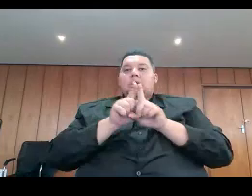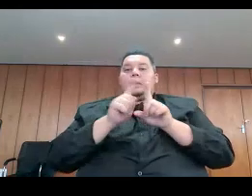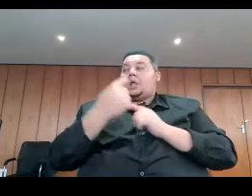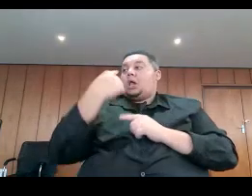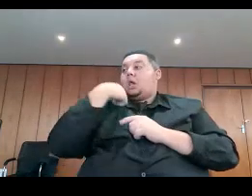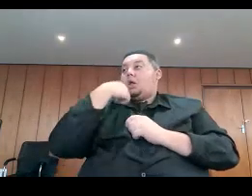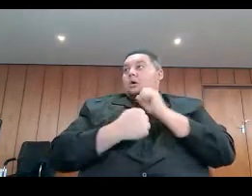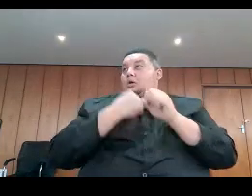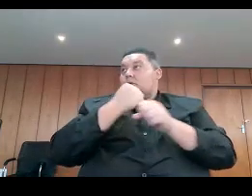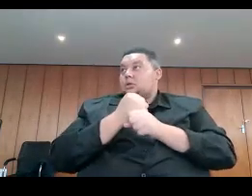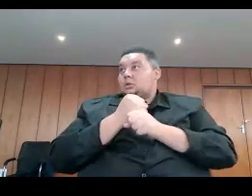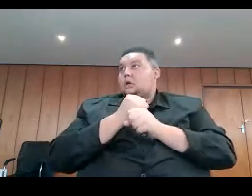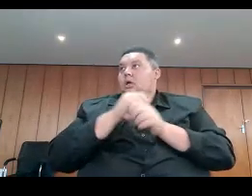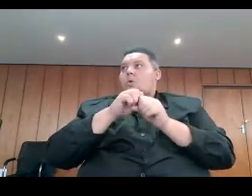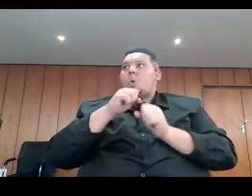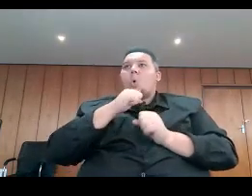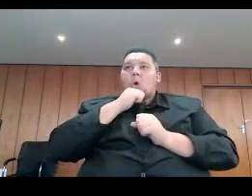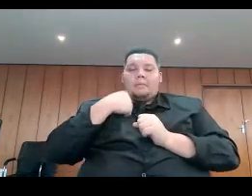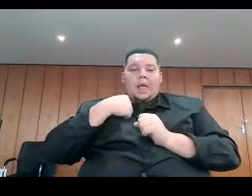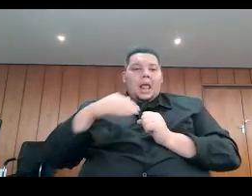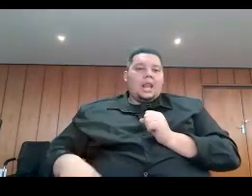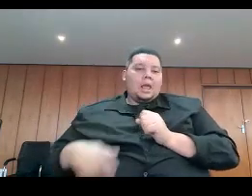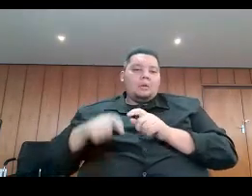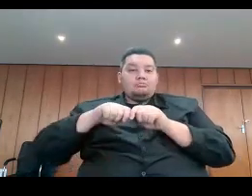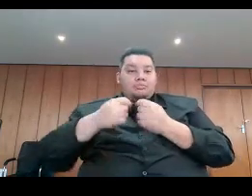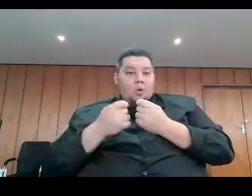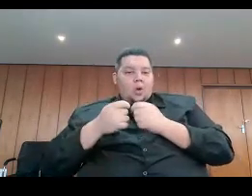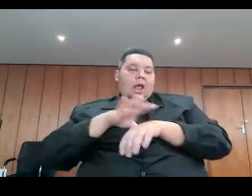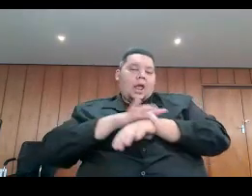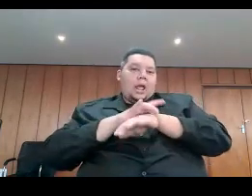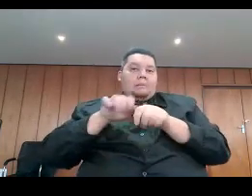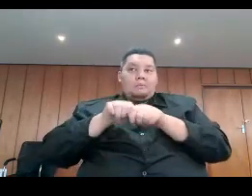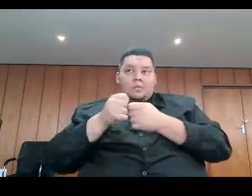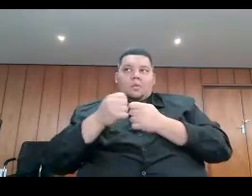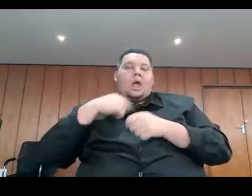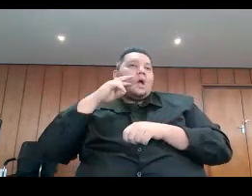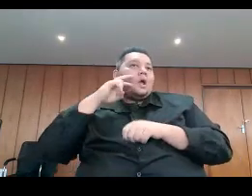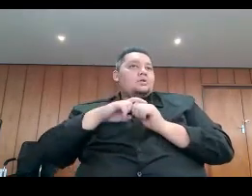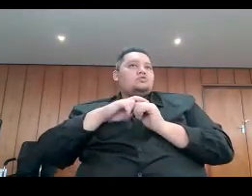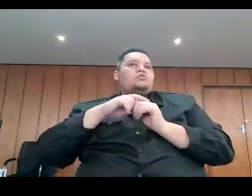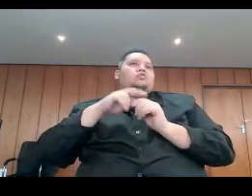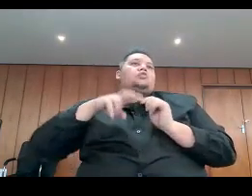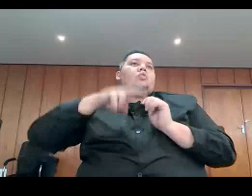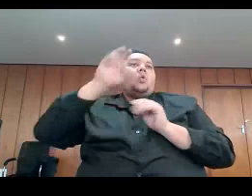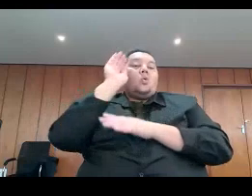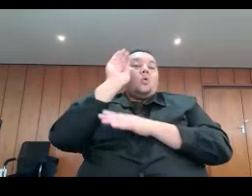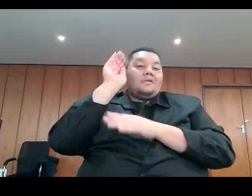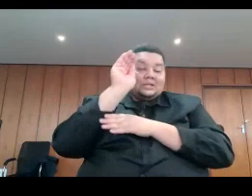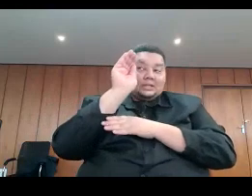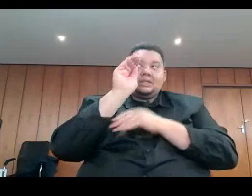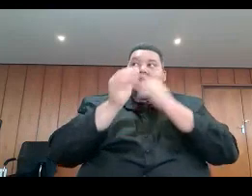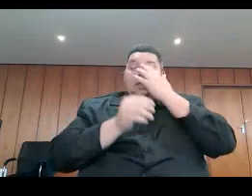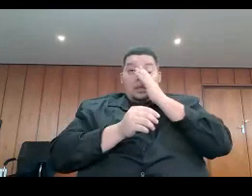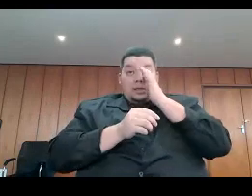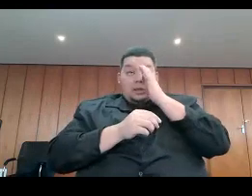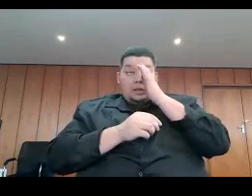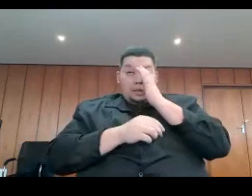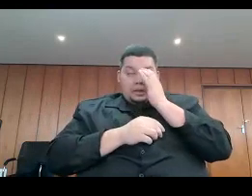year in August, I broke my leg or broke my ankle and had to travel overseas. And this is